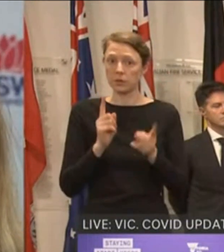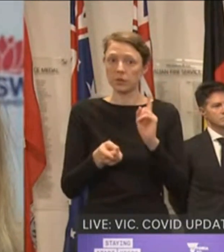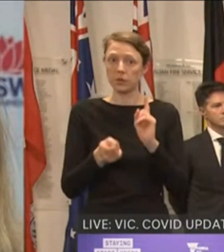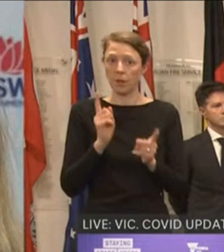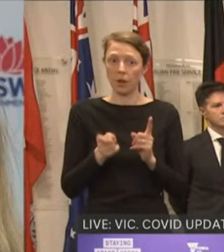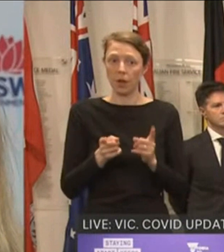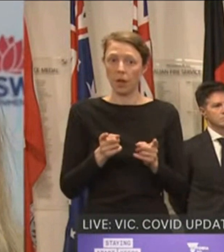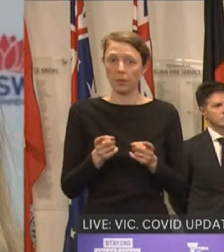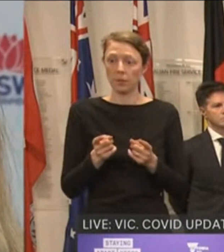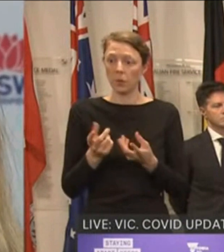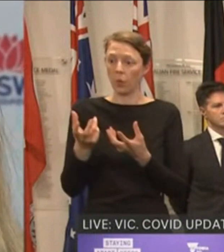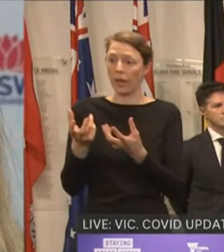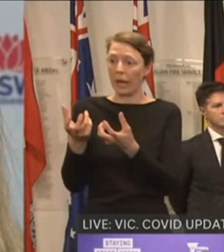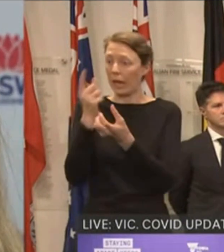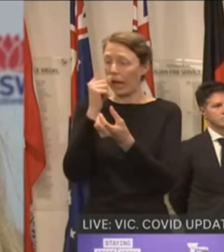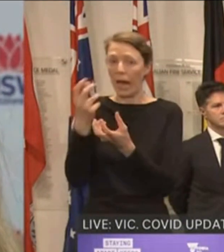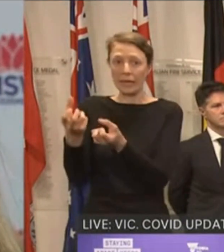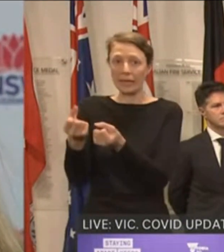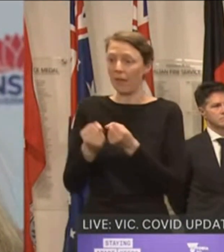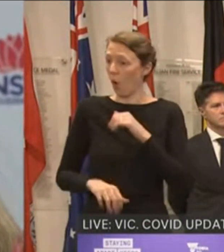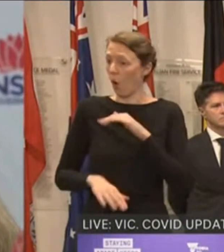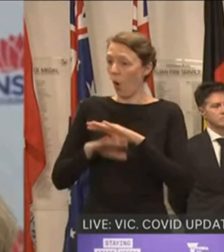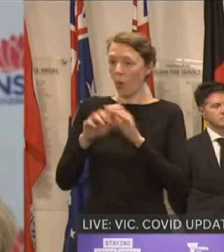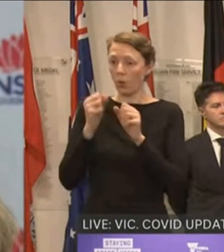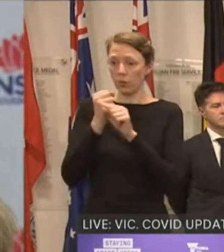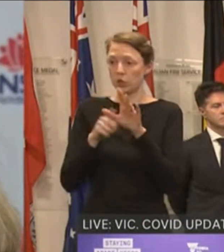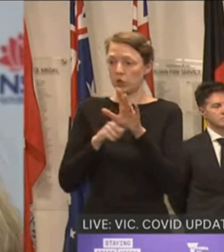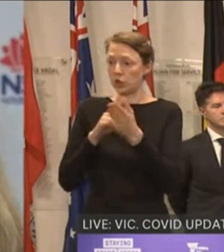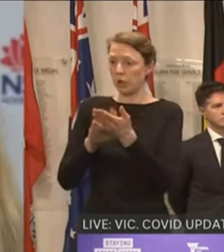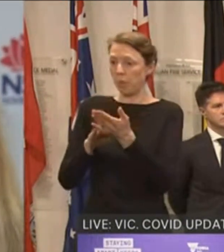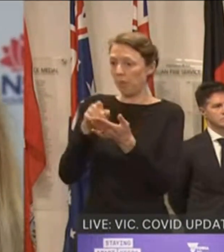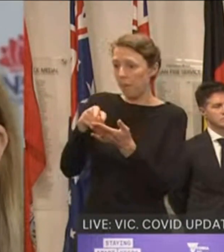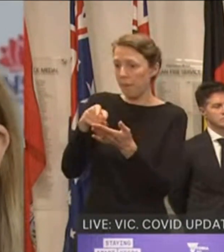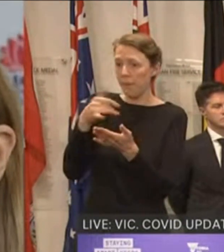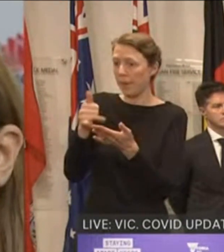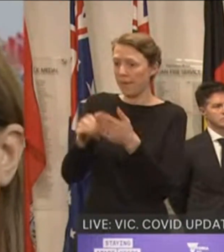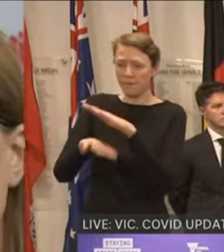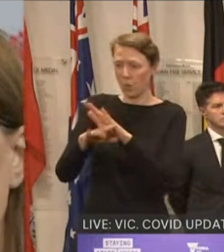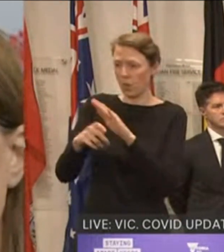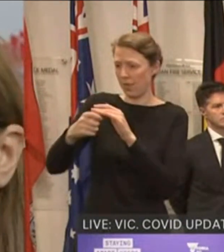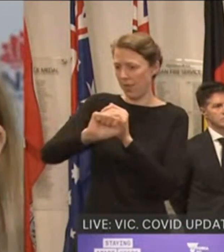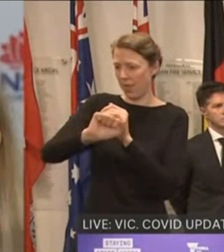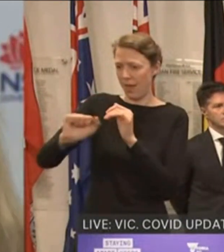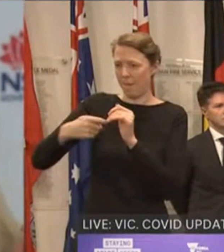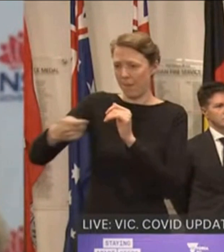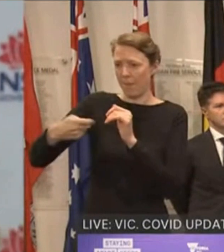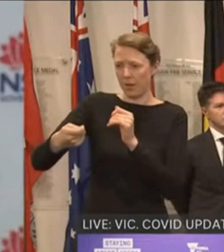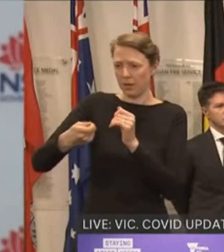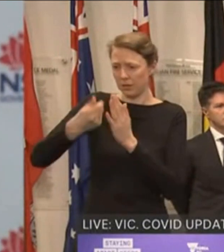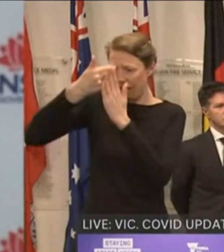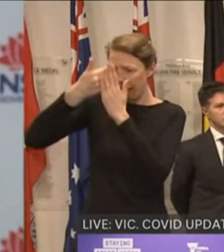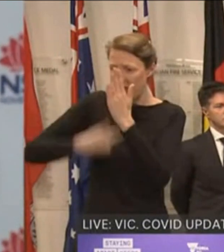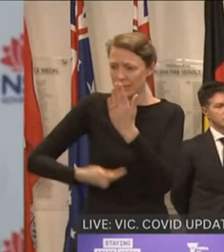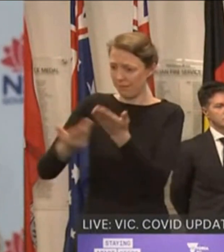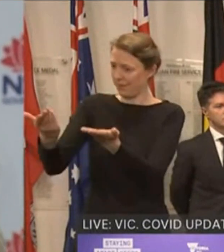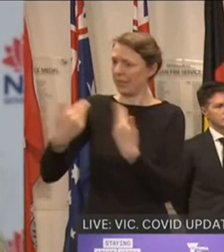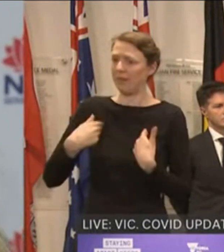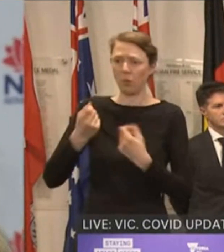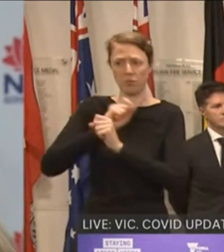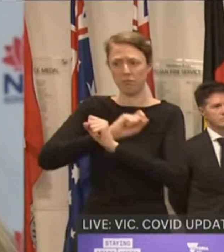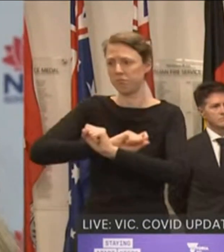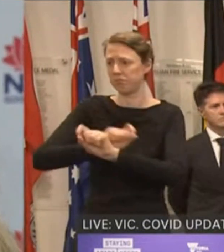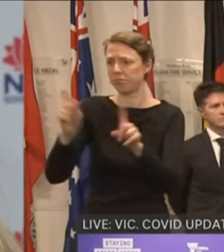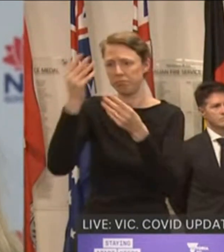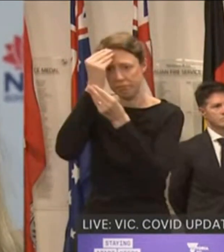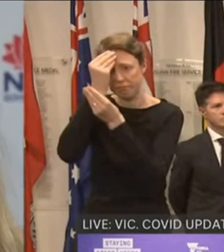the 2 to 4 strains that you mentioned? So obviously from Victoria there's one clear strain, but are there others? Could